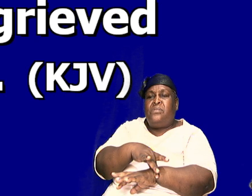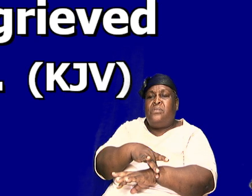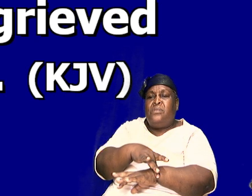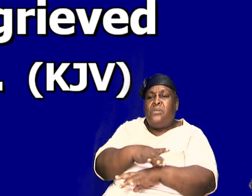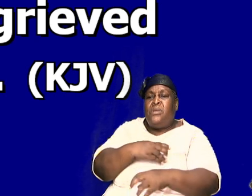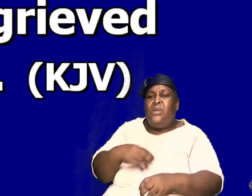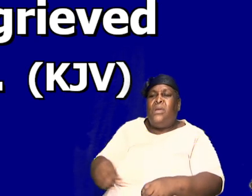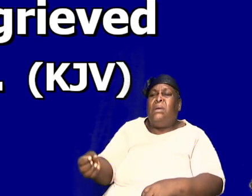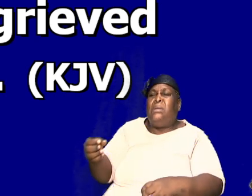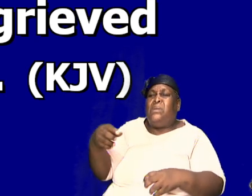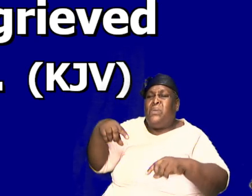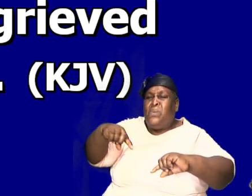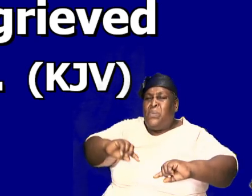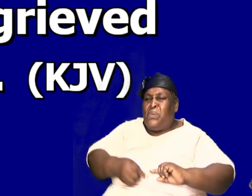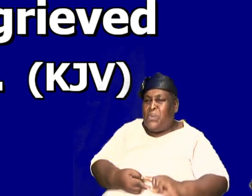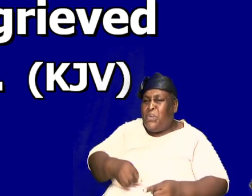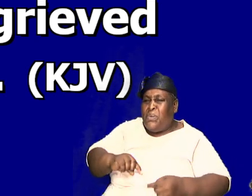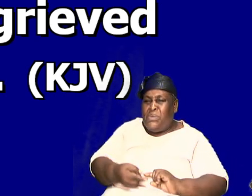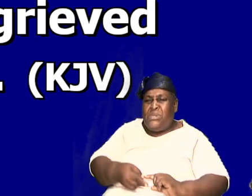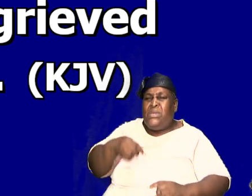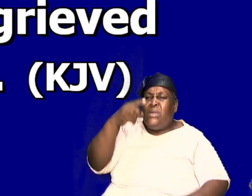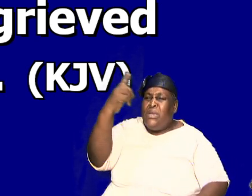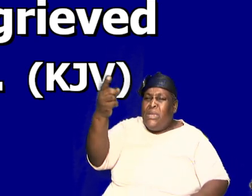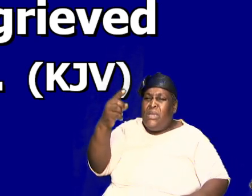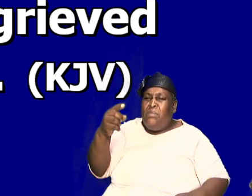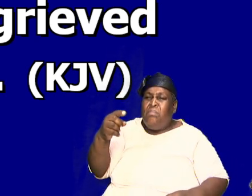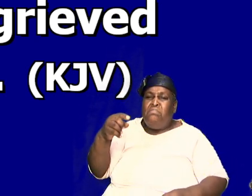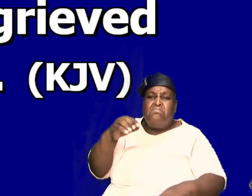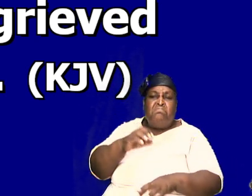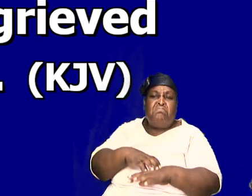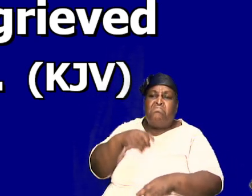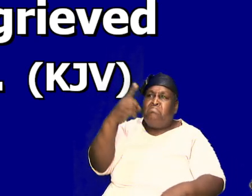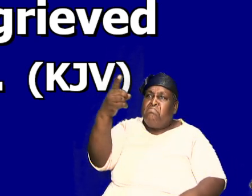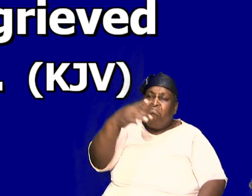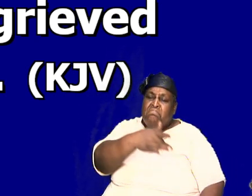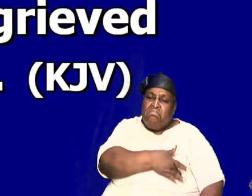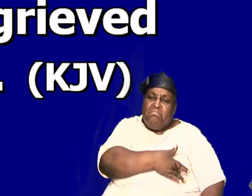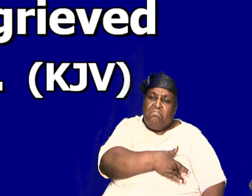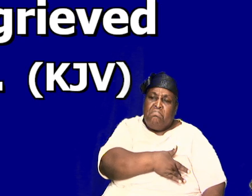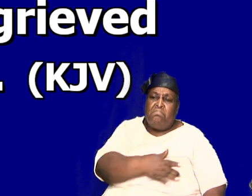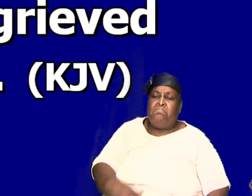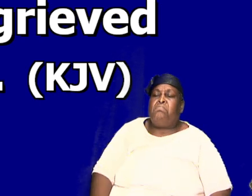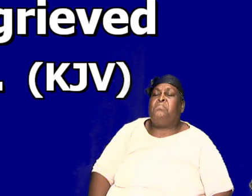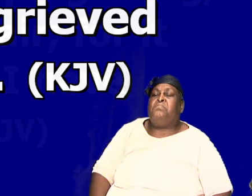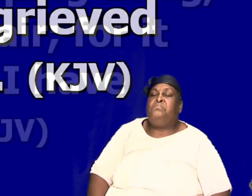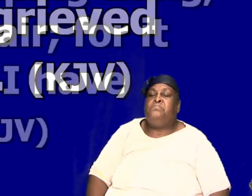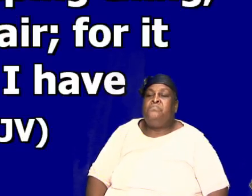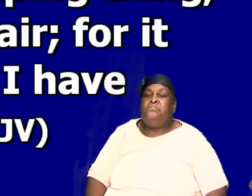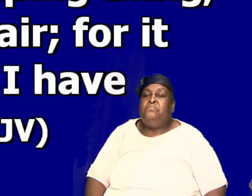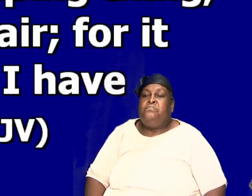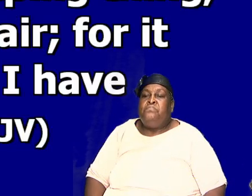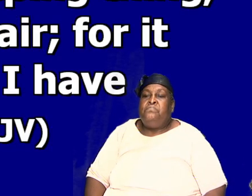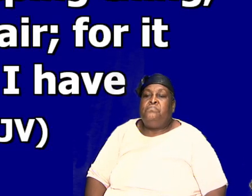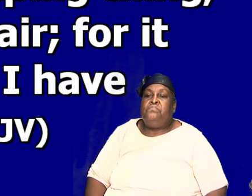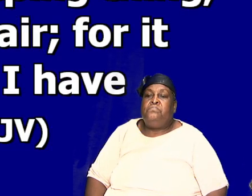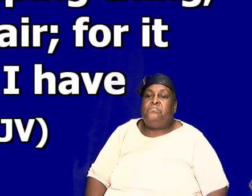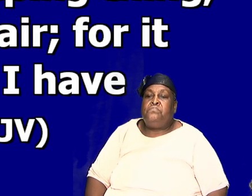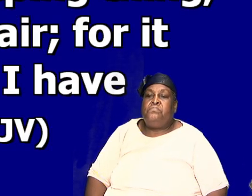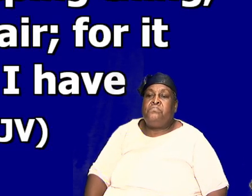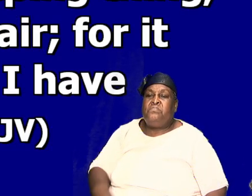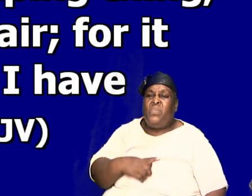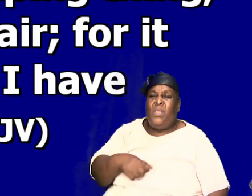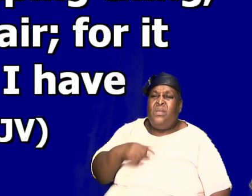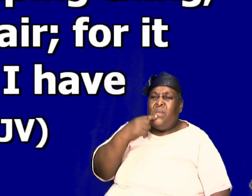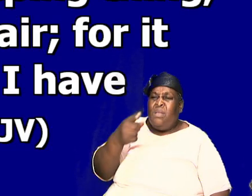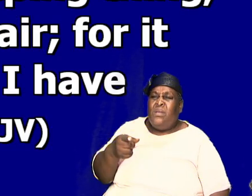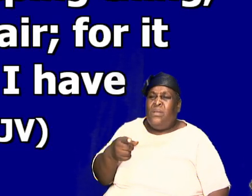man on the earth, and grieving us in his heart. And the